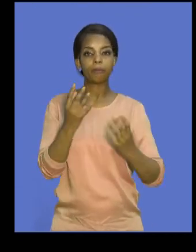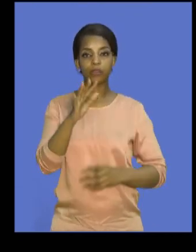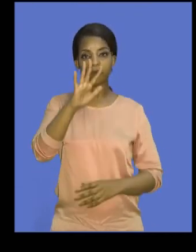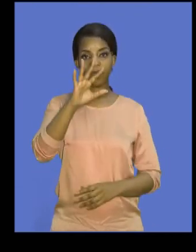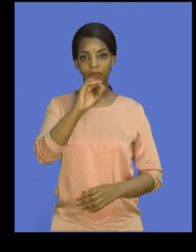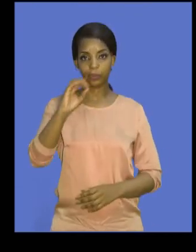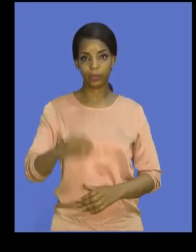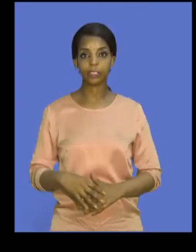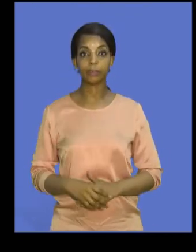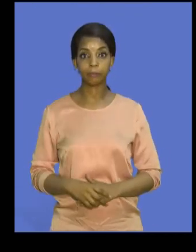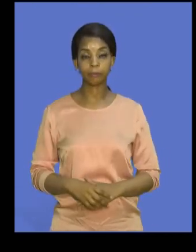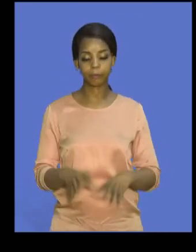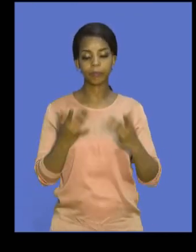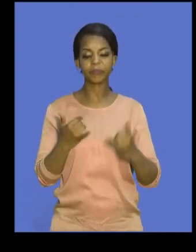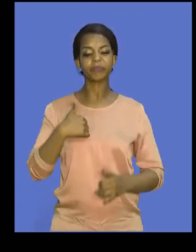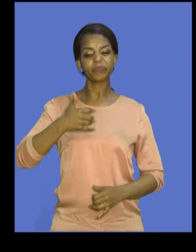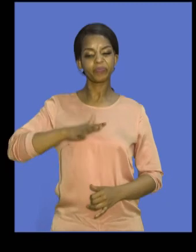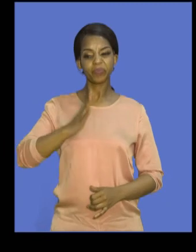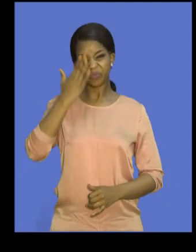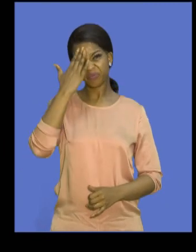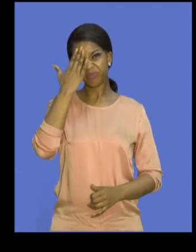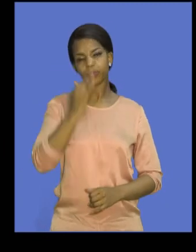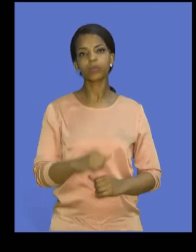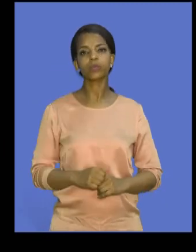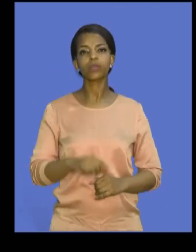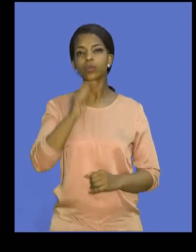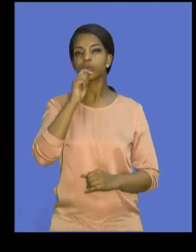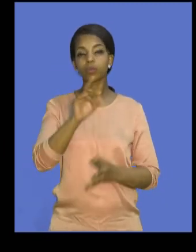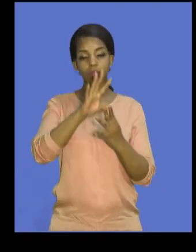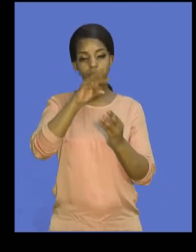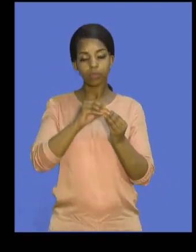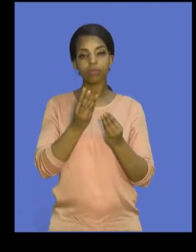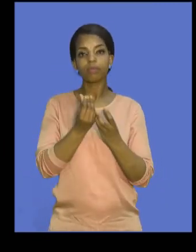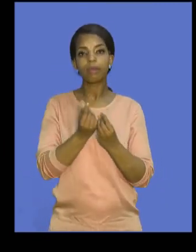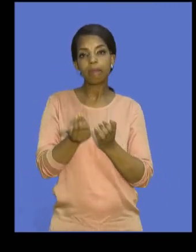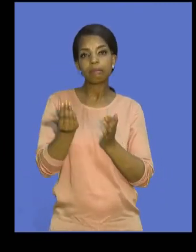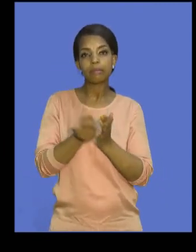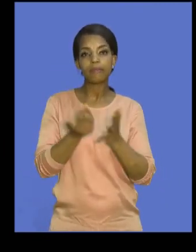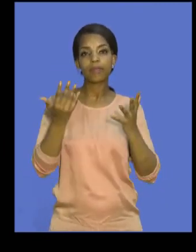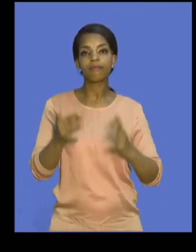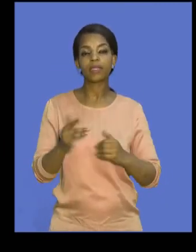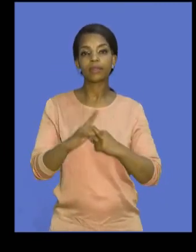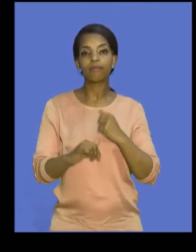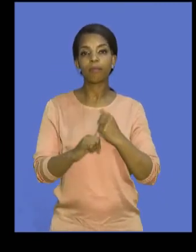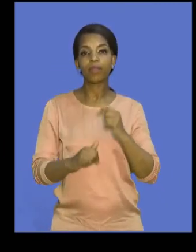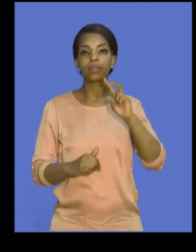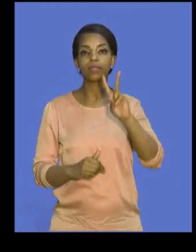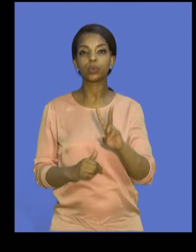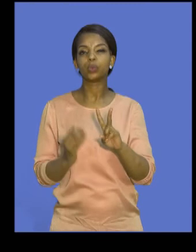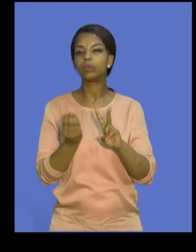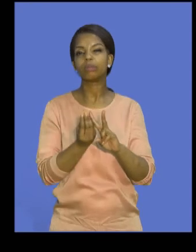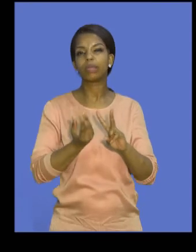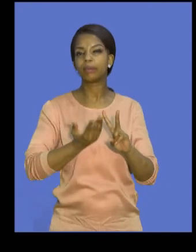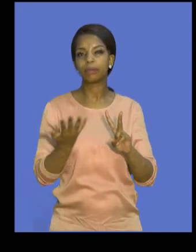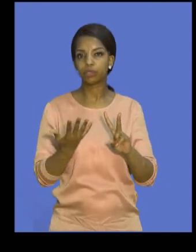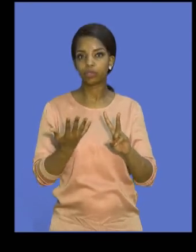I want to know what was the total for, say, maybe month 2, right, this is going to be